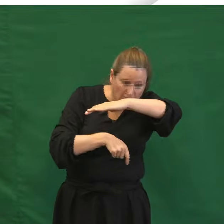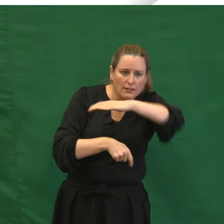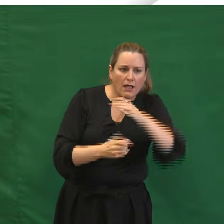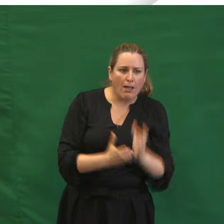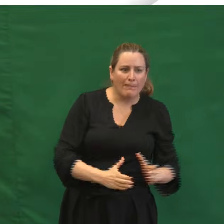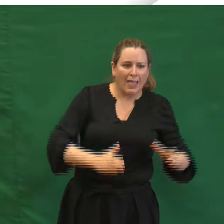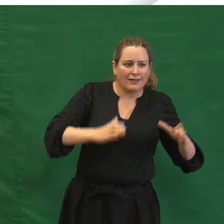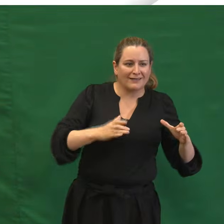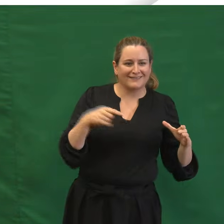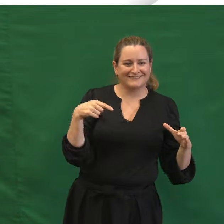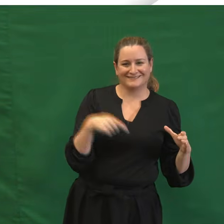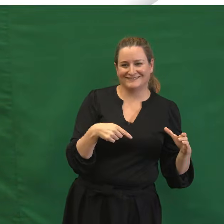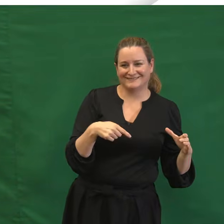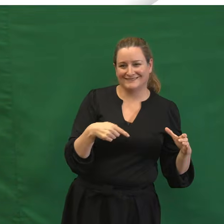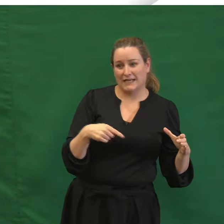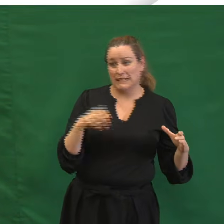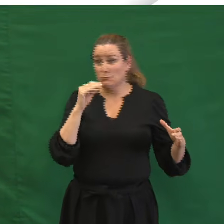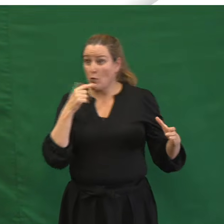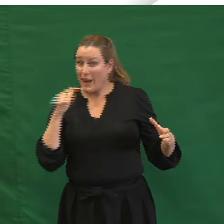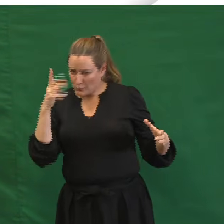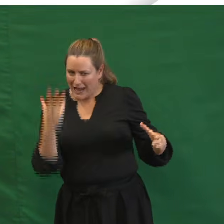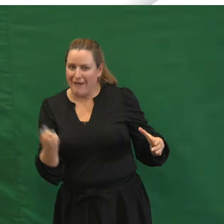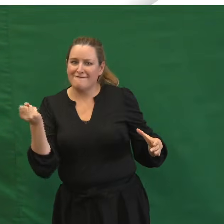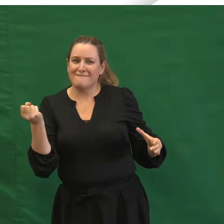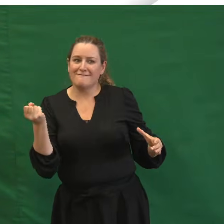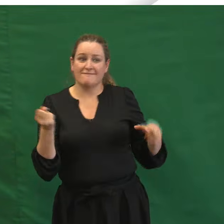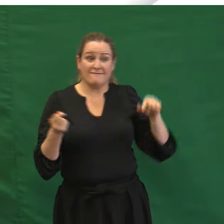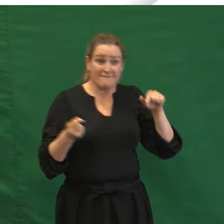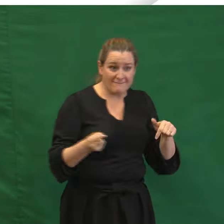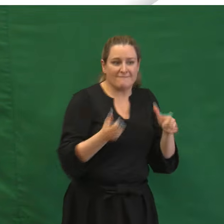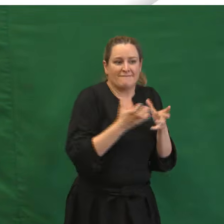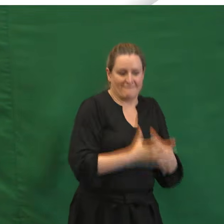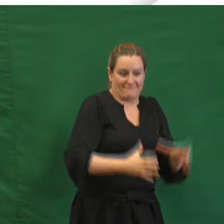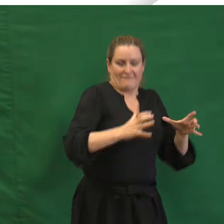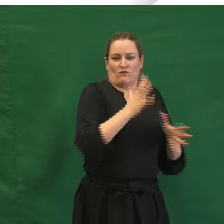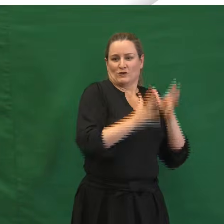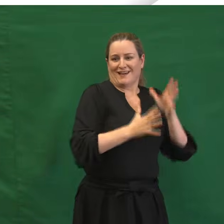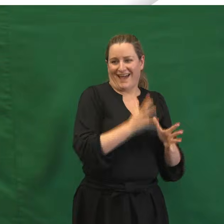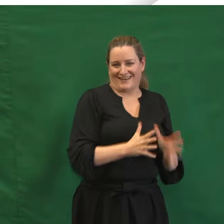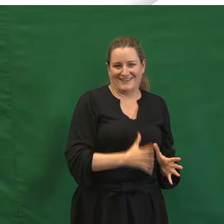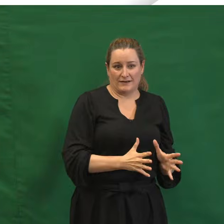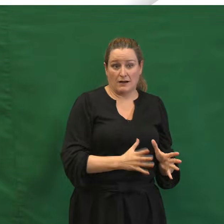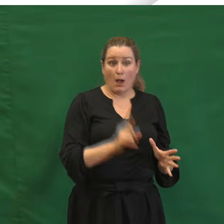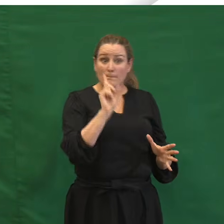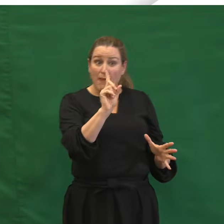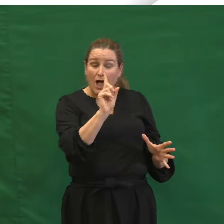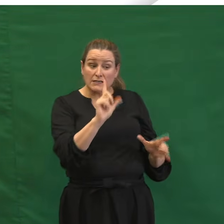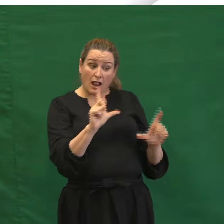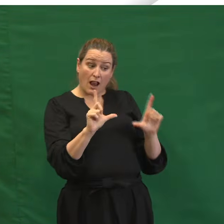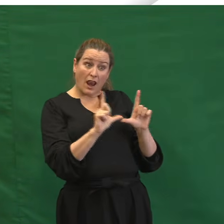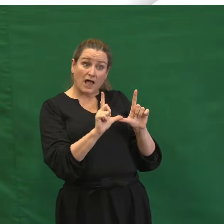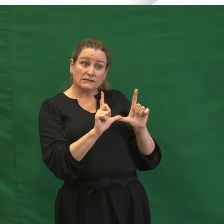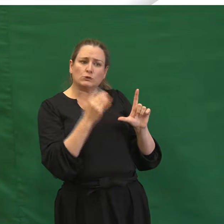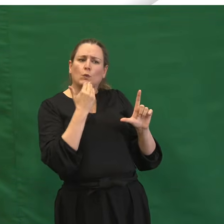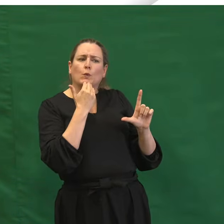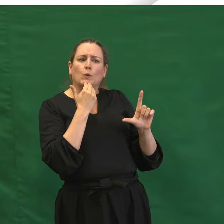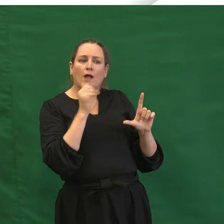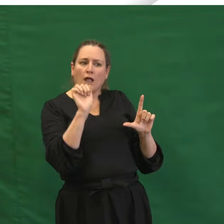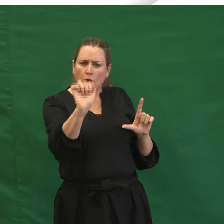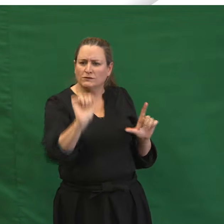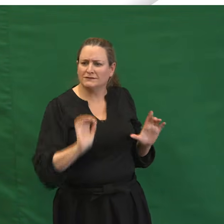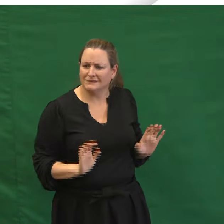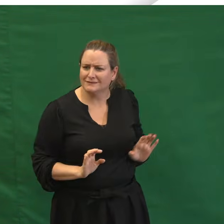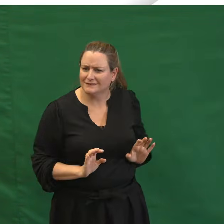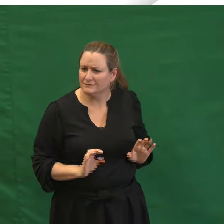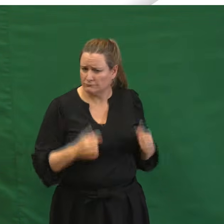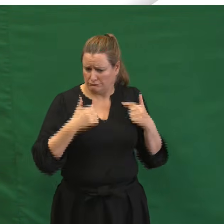Any resource coming to the sign bank is licensed according to whatever the owner of that resource is. So typically, from